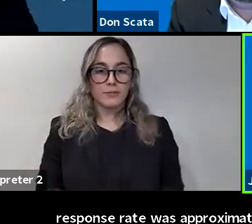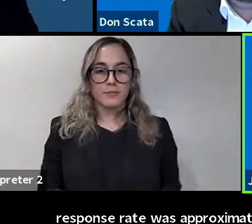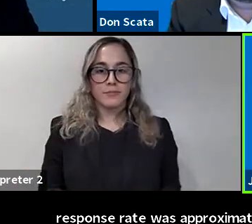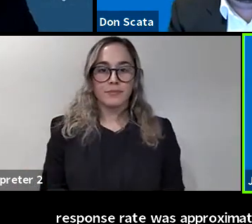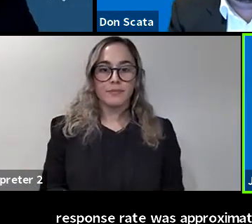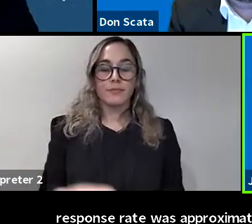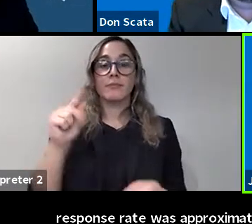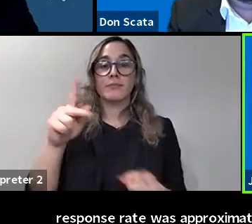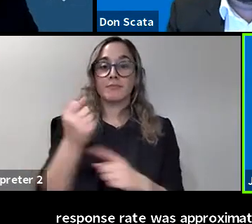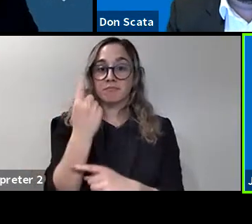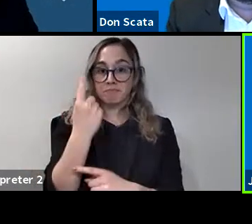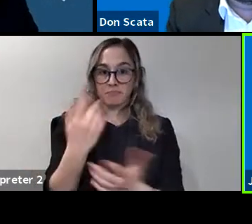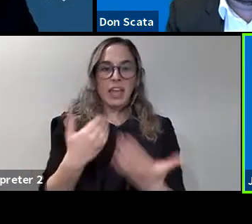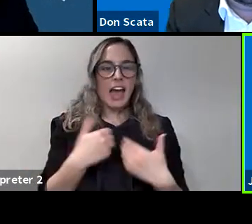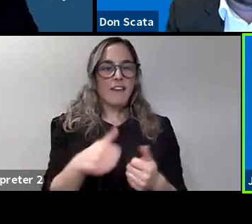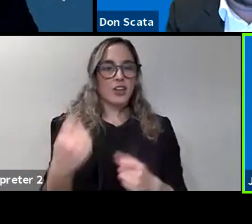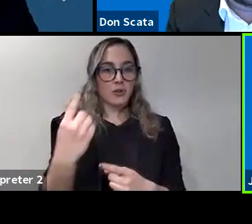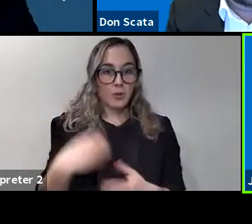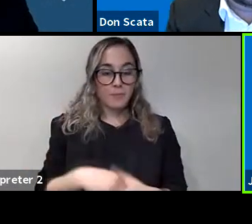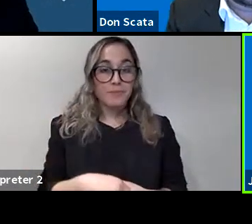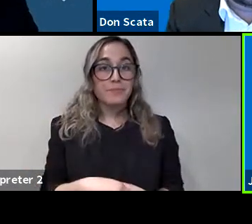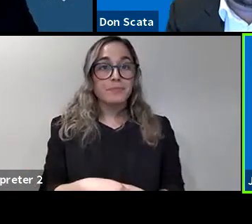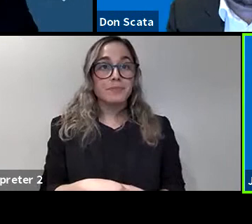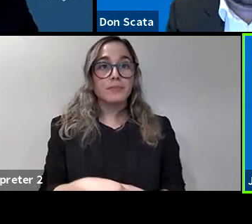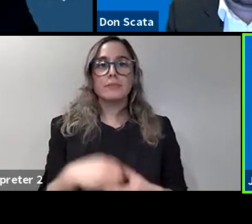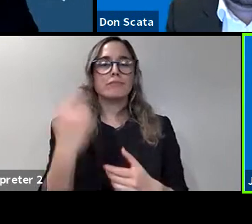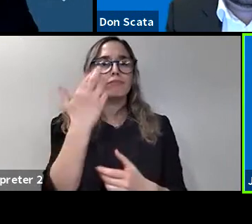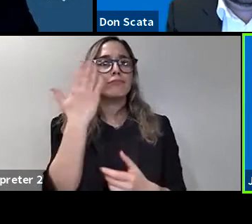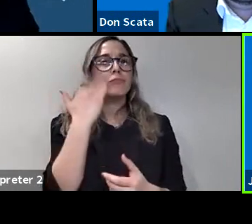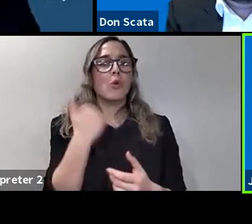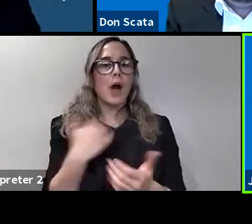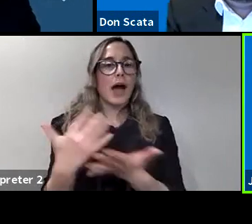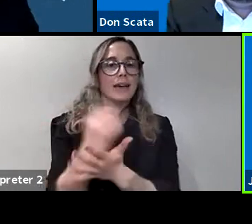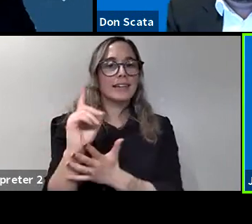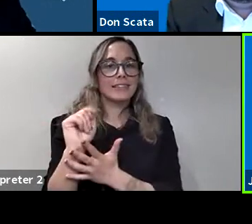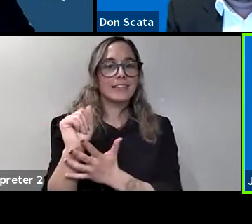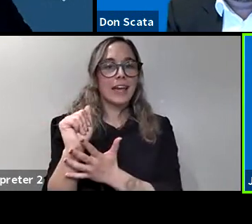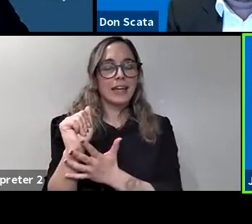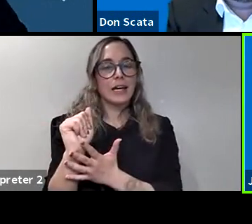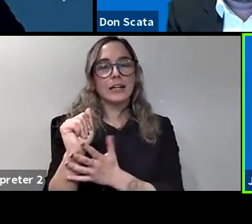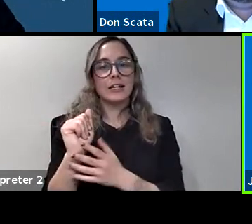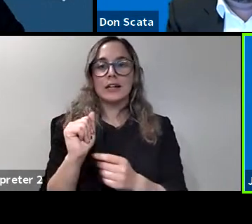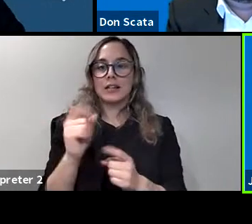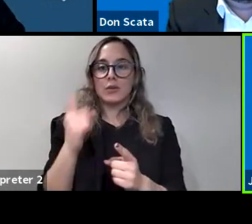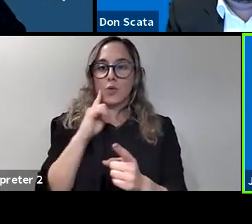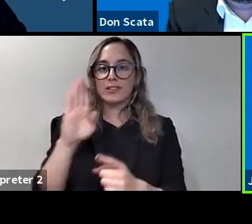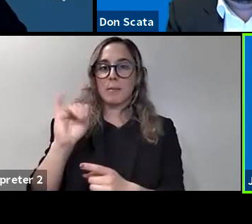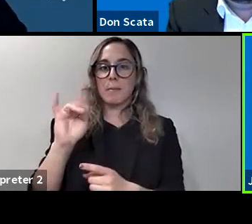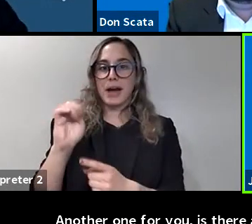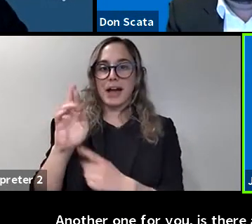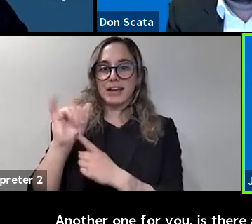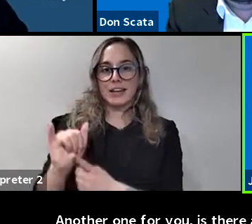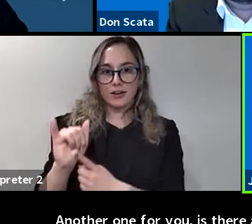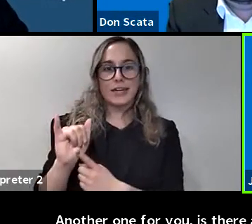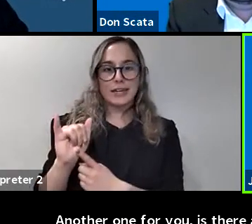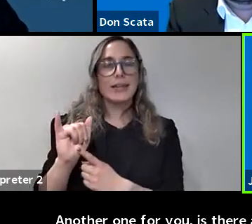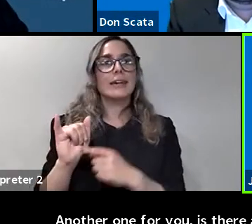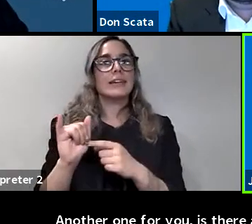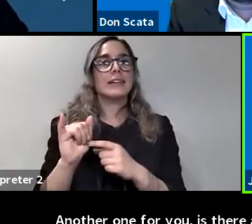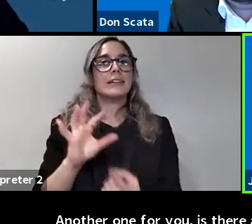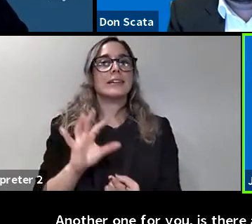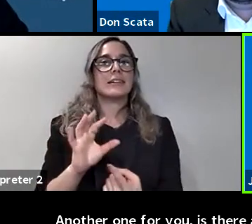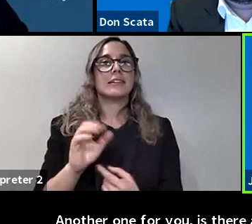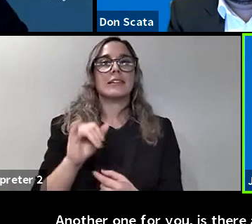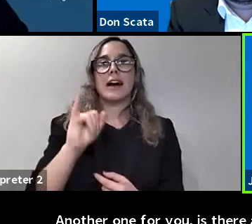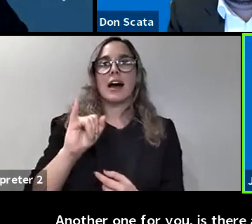Okay, got another one for you, Eric. Is there a reason why the collected data was treated as binary, i.e. yes, no, instead